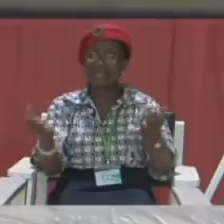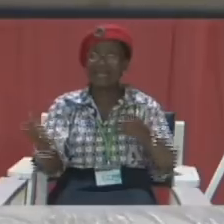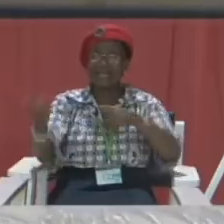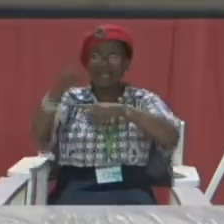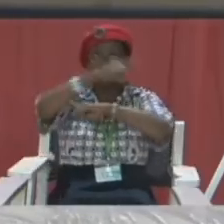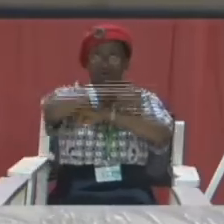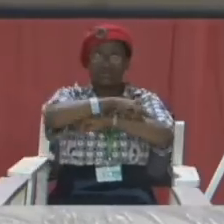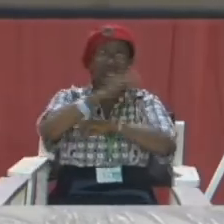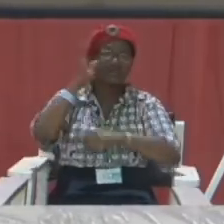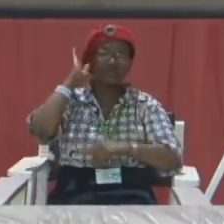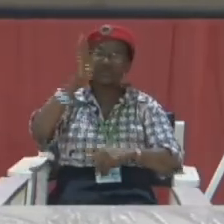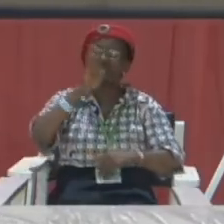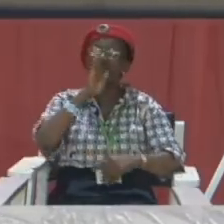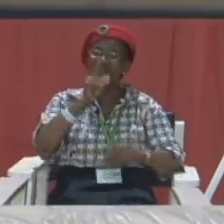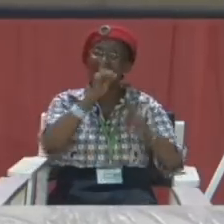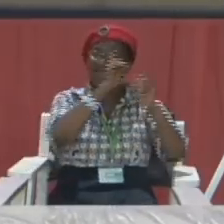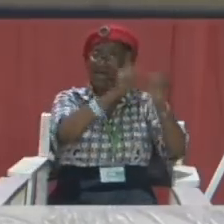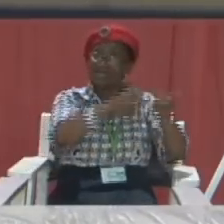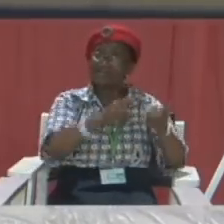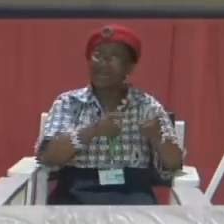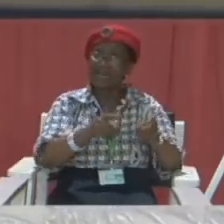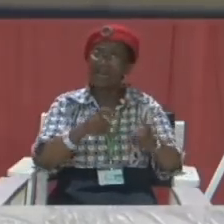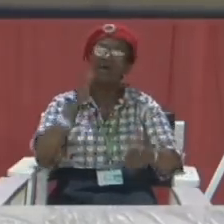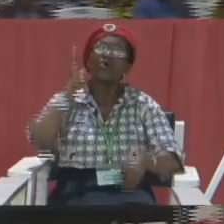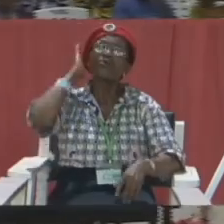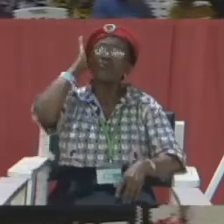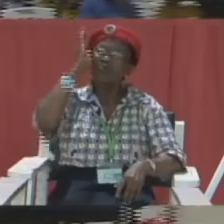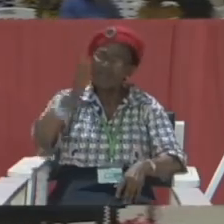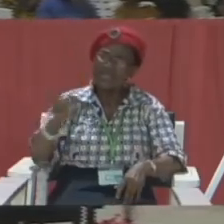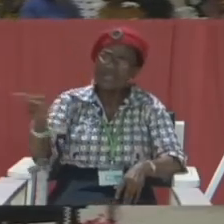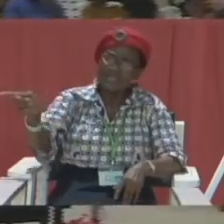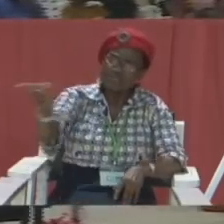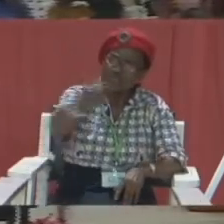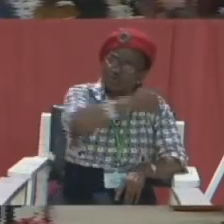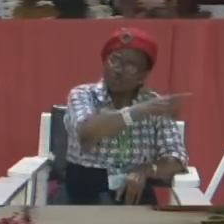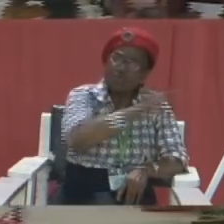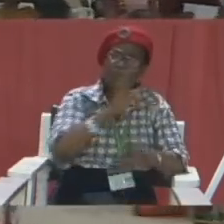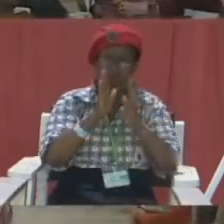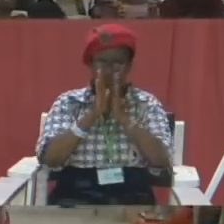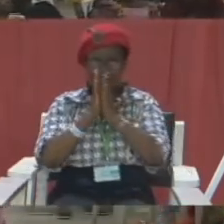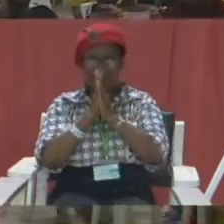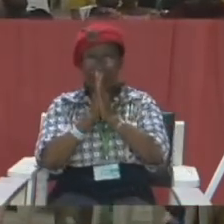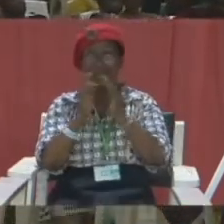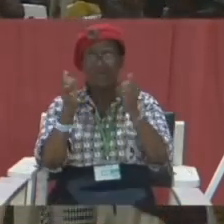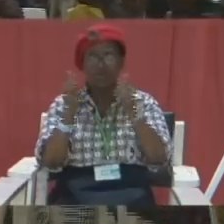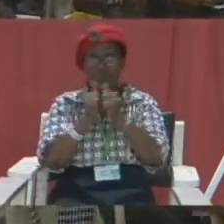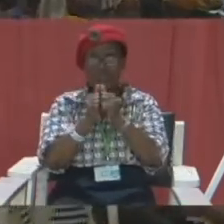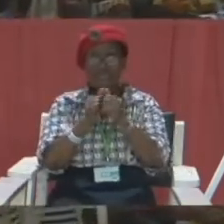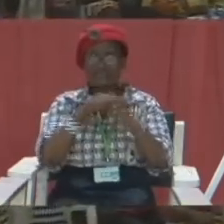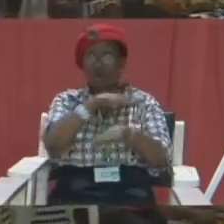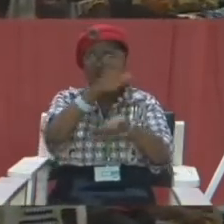answered, will you pray with all your strength? Now you have